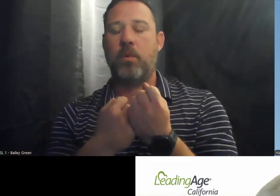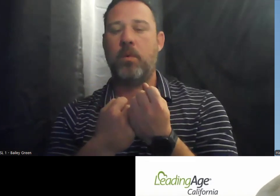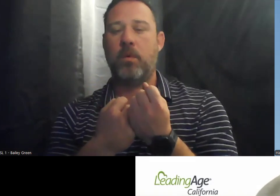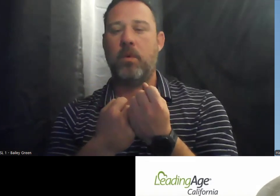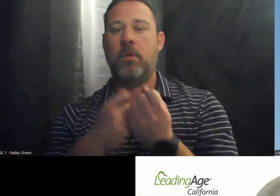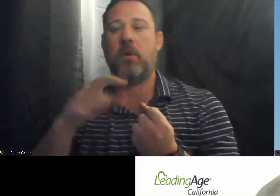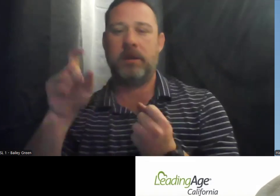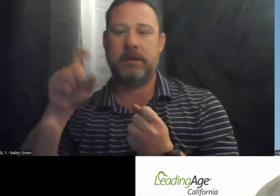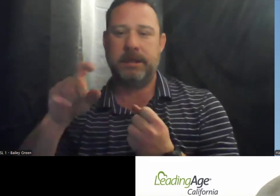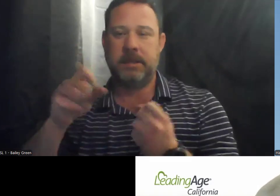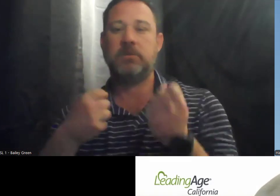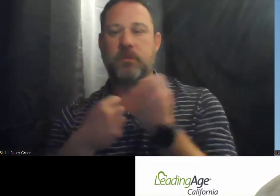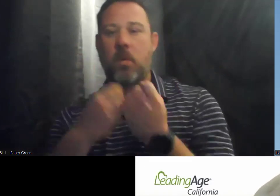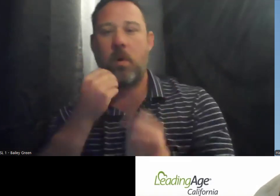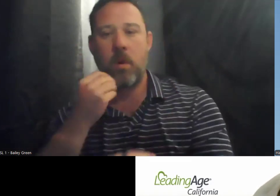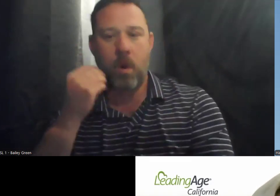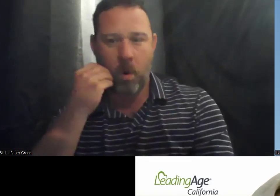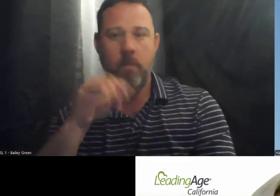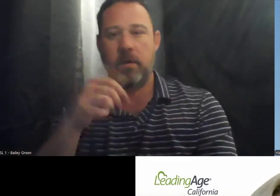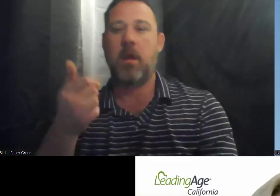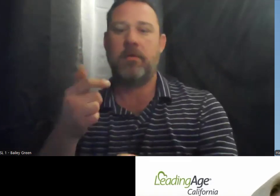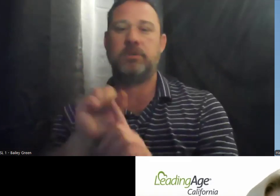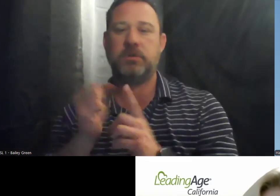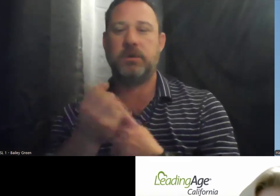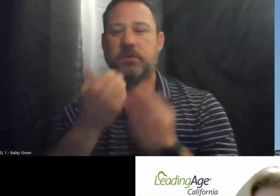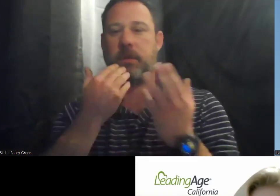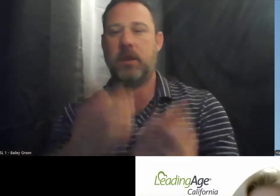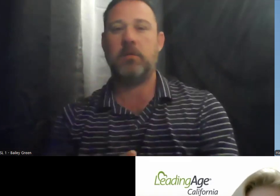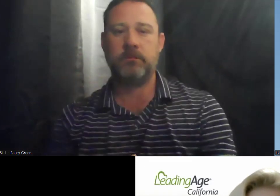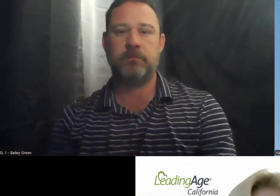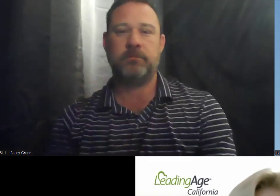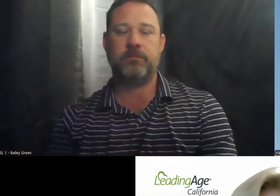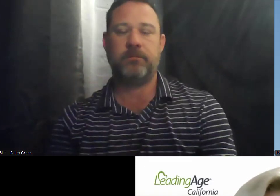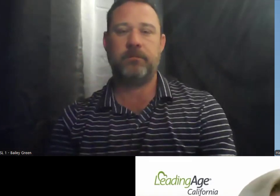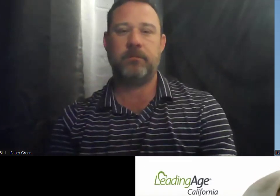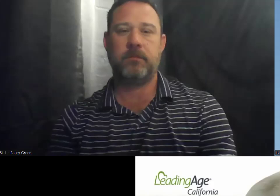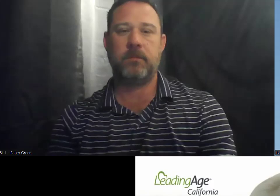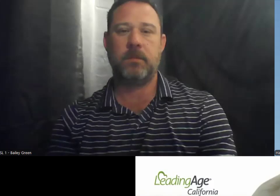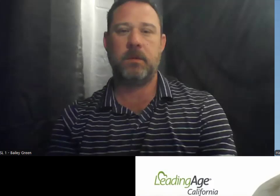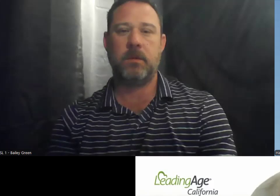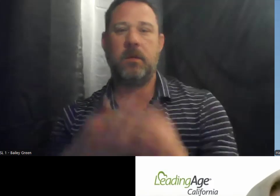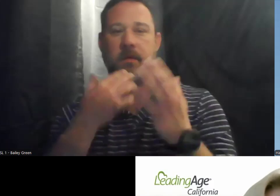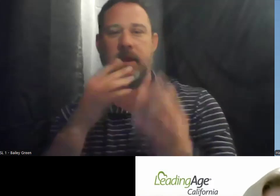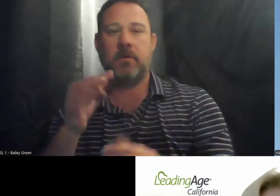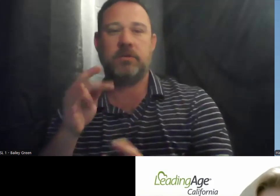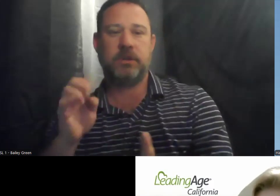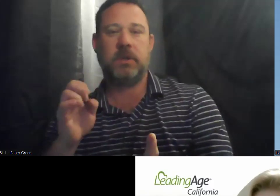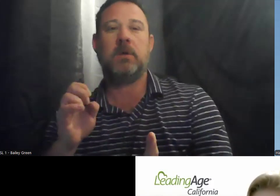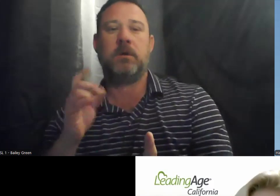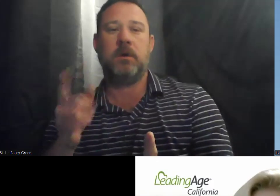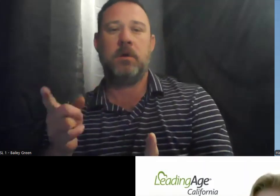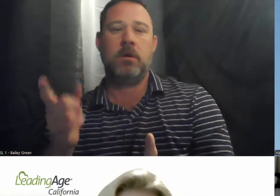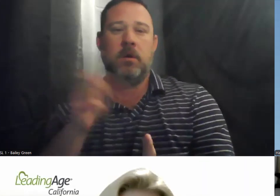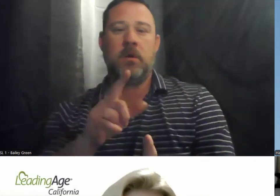are needing support at home and in other settings. So thank you. Thank you, Jeannie. We're going to go